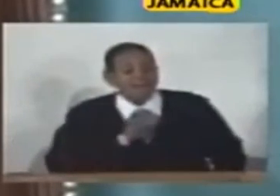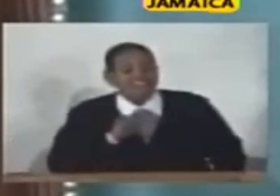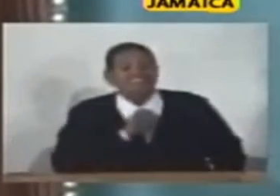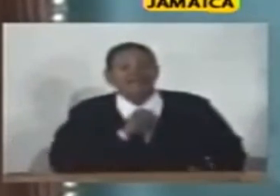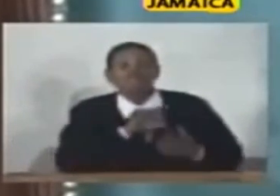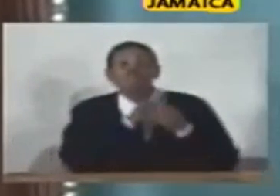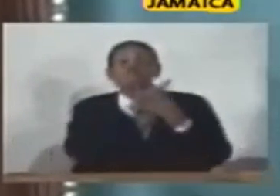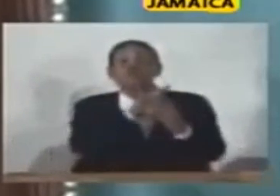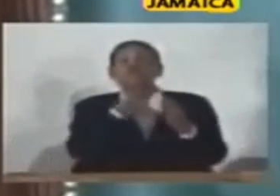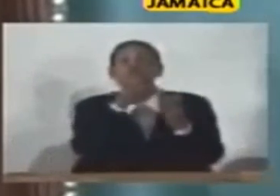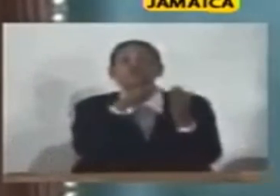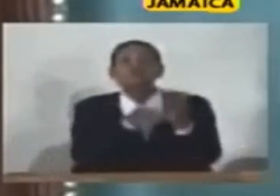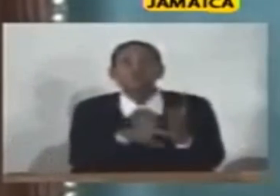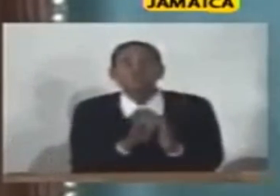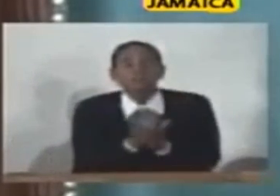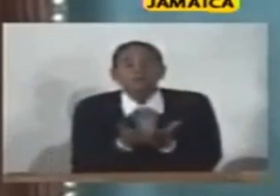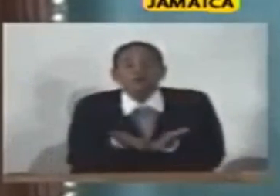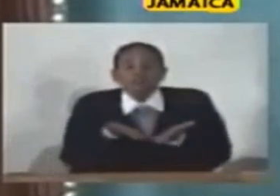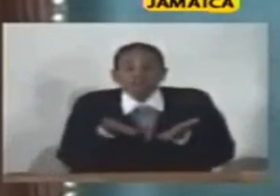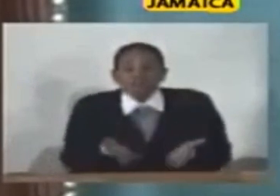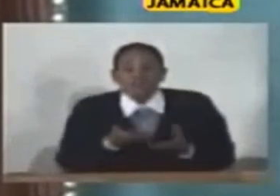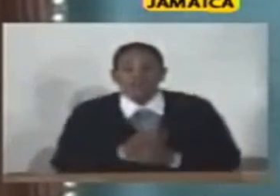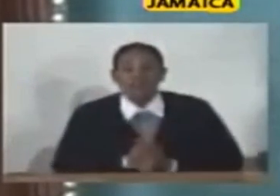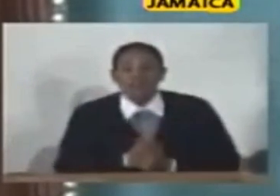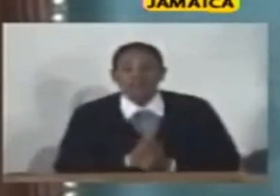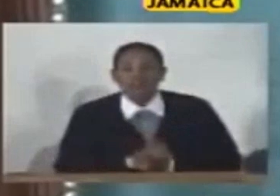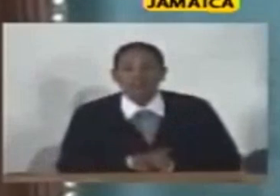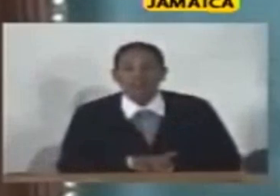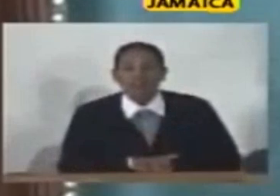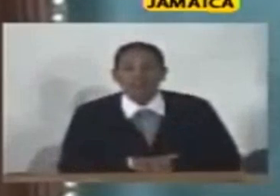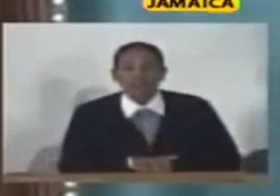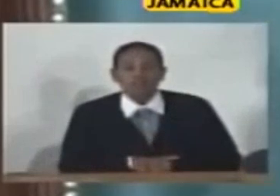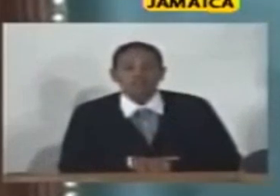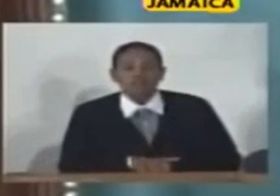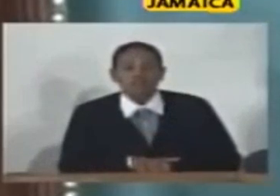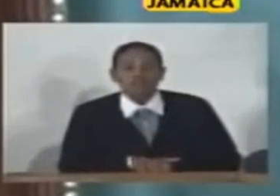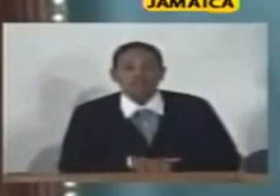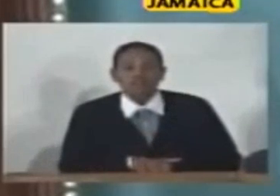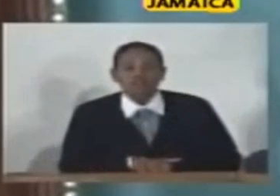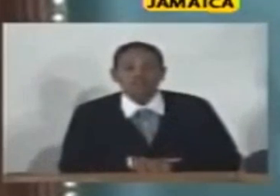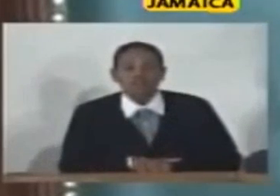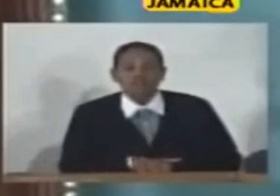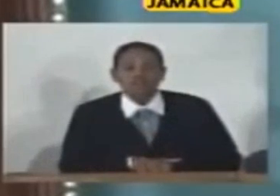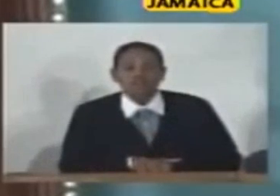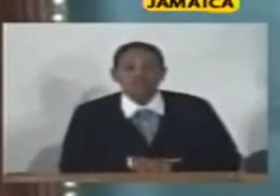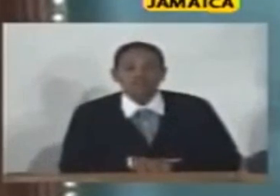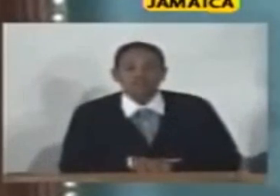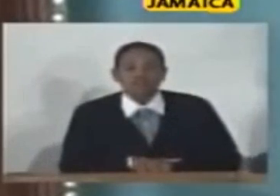item announcement was taken during the sitting. Stephen Winter, Frontline News.